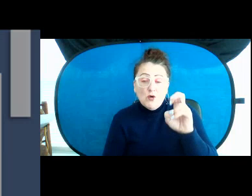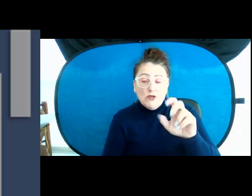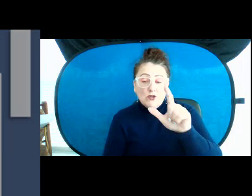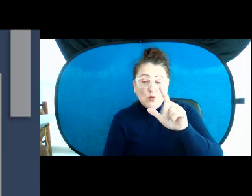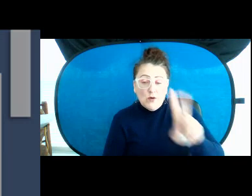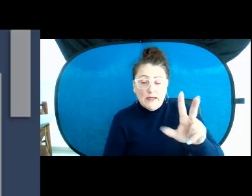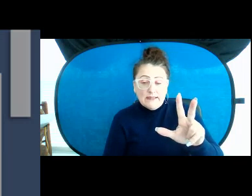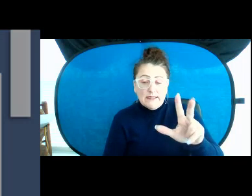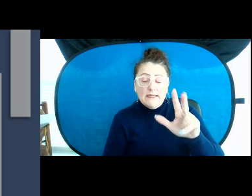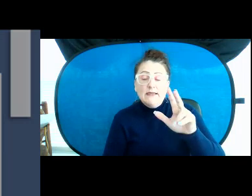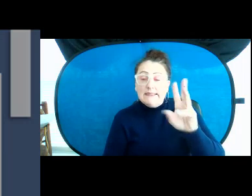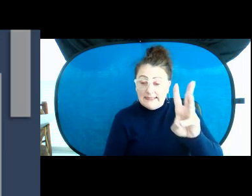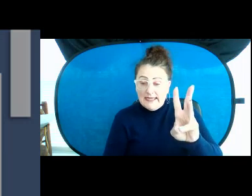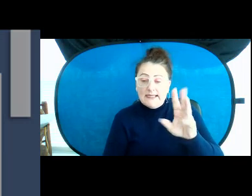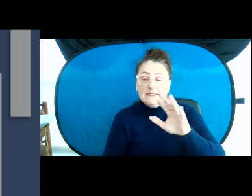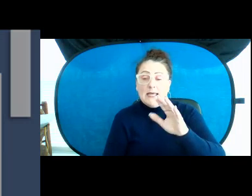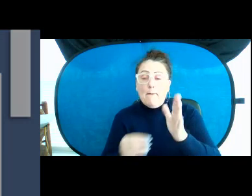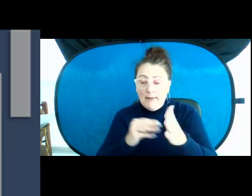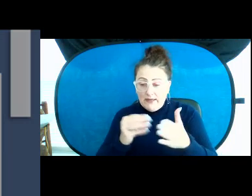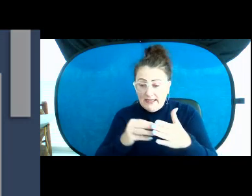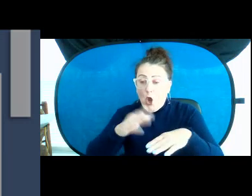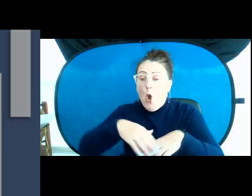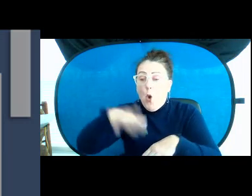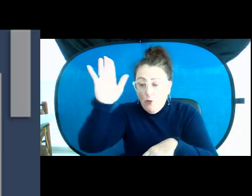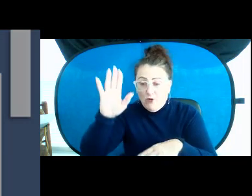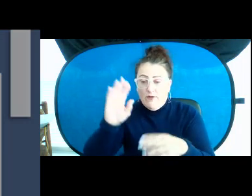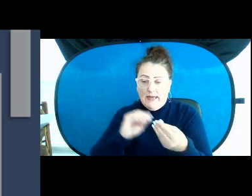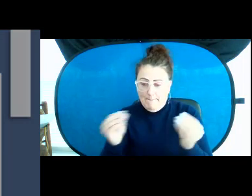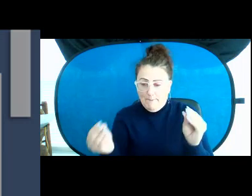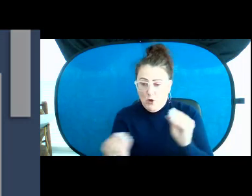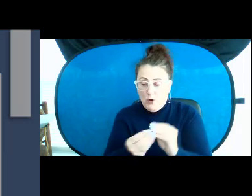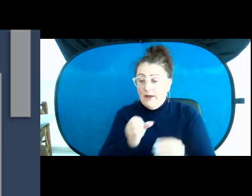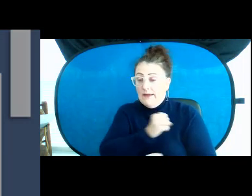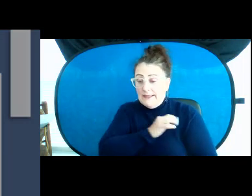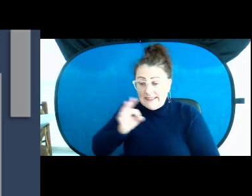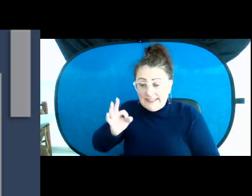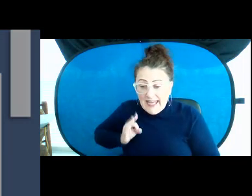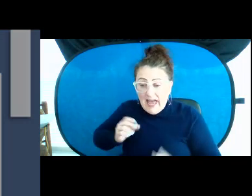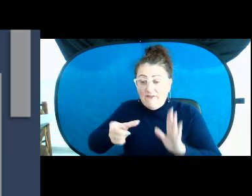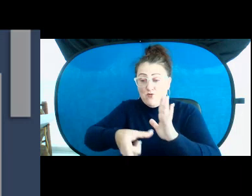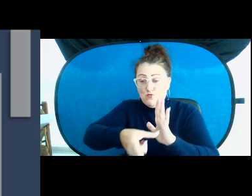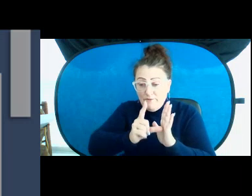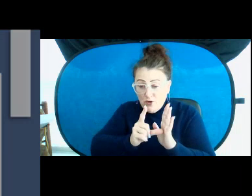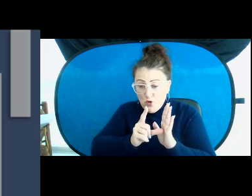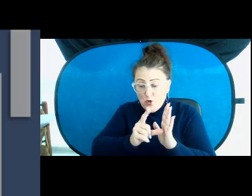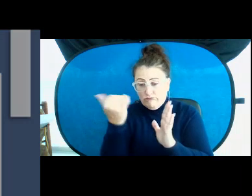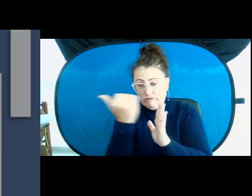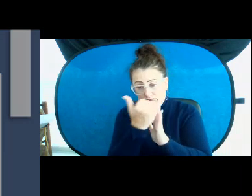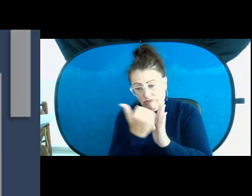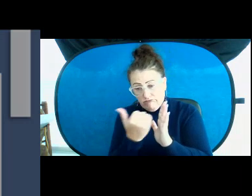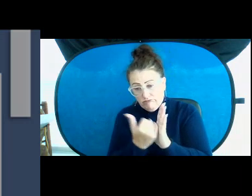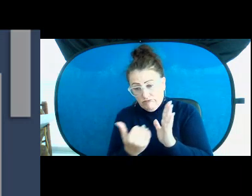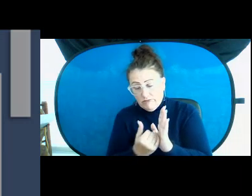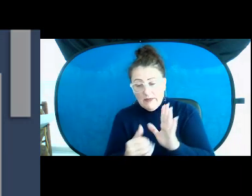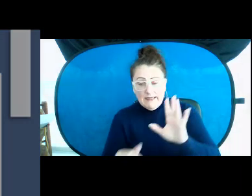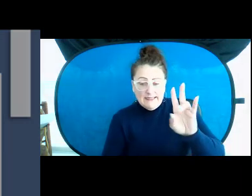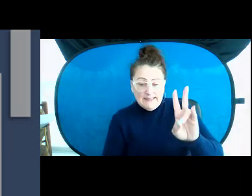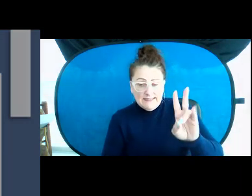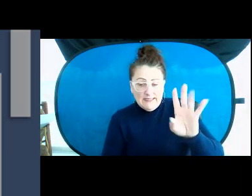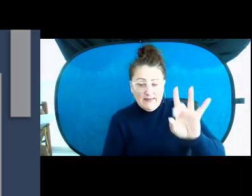programmed amount for those phases. Staff has reviewed the projects and the book items for tabs 78 through 92 and